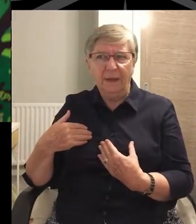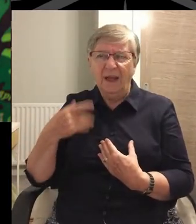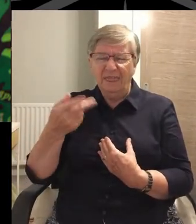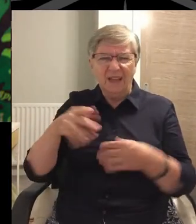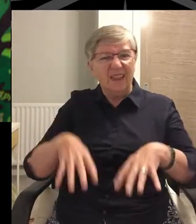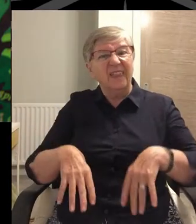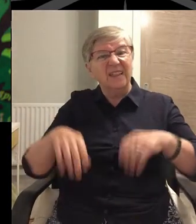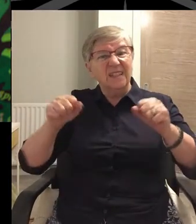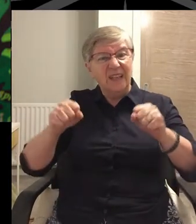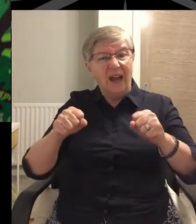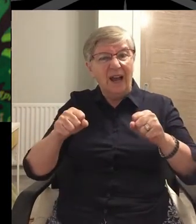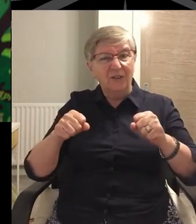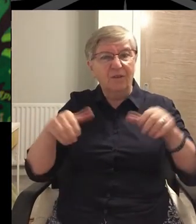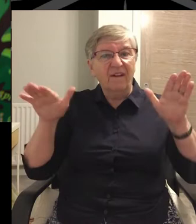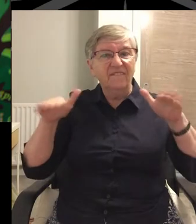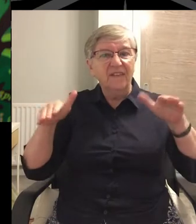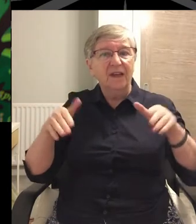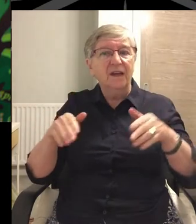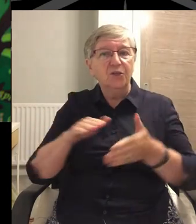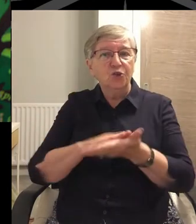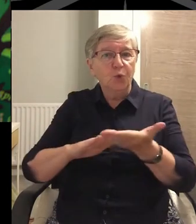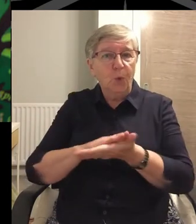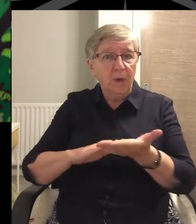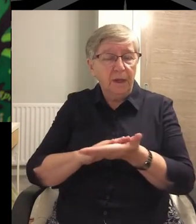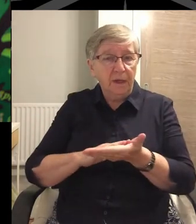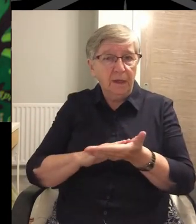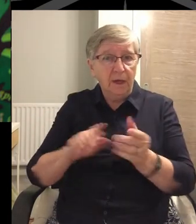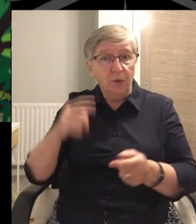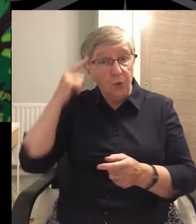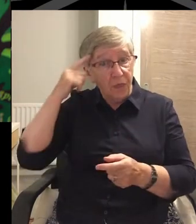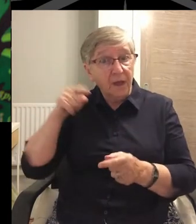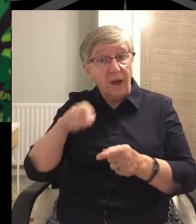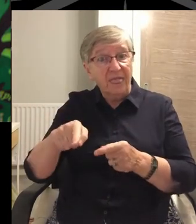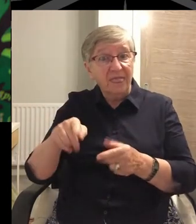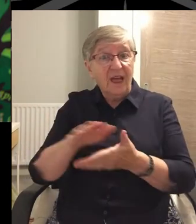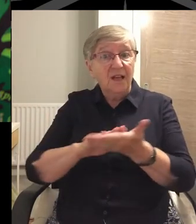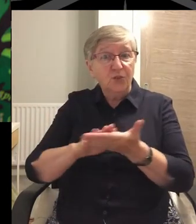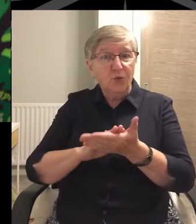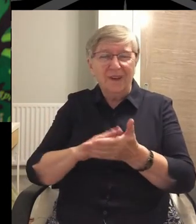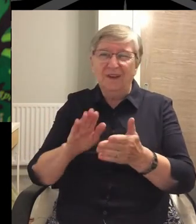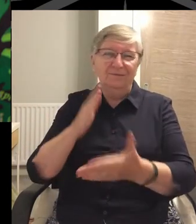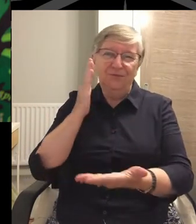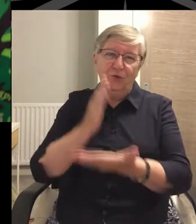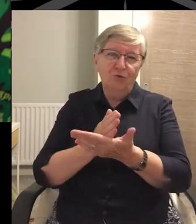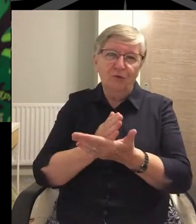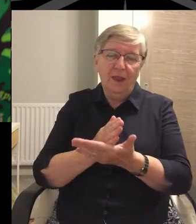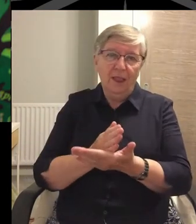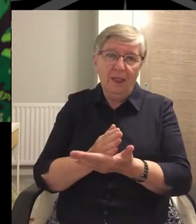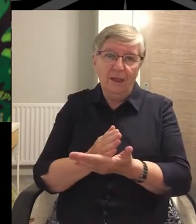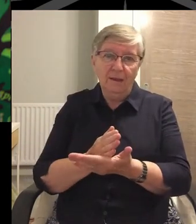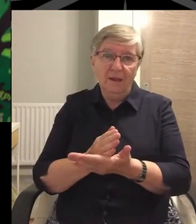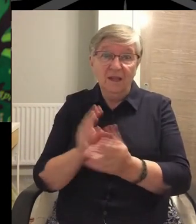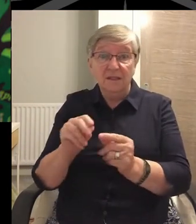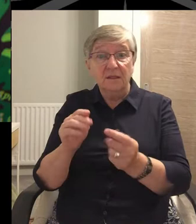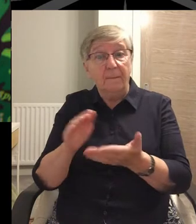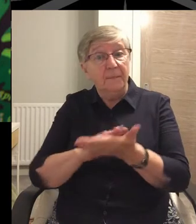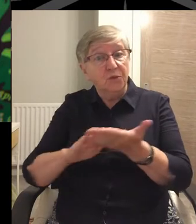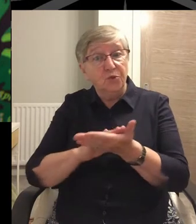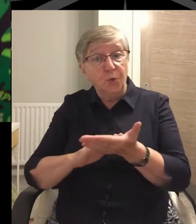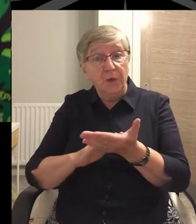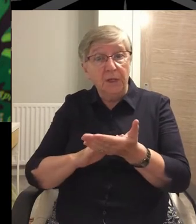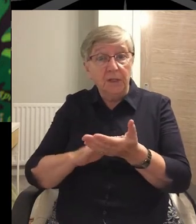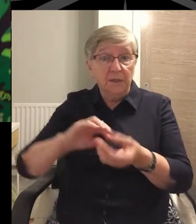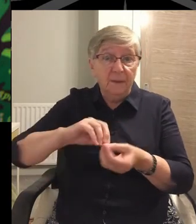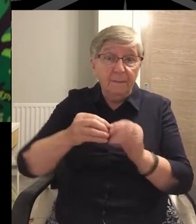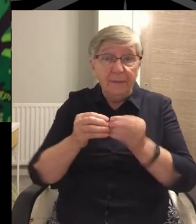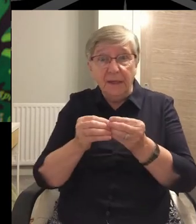Once upon a time is a beginning that tells us that the following story is one that didn't really happen. Some